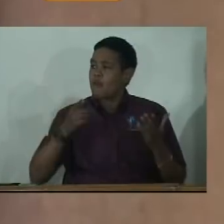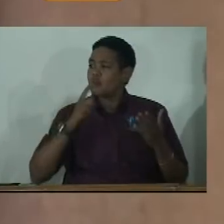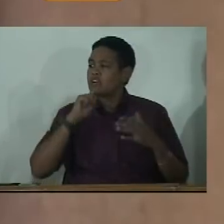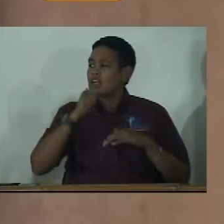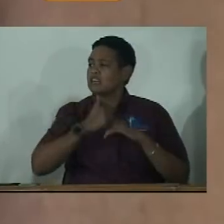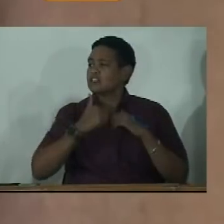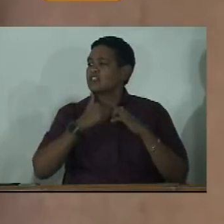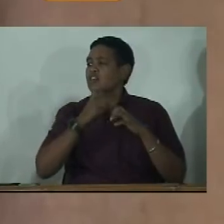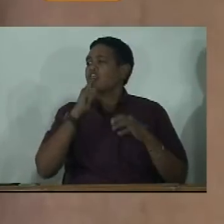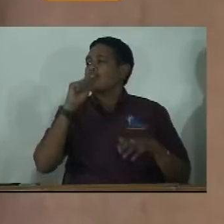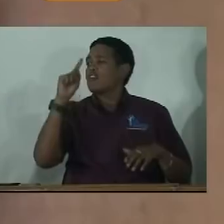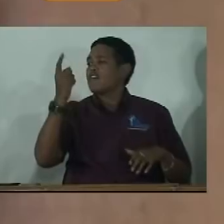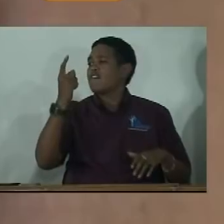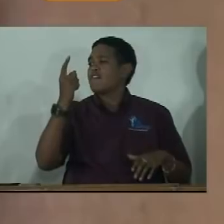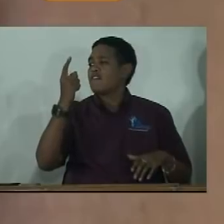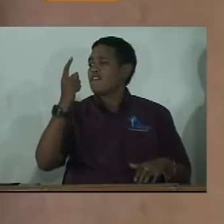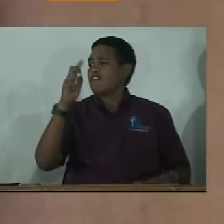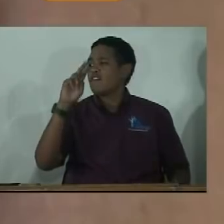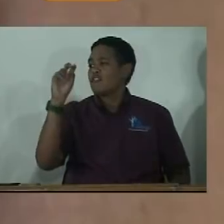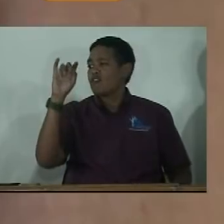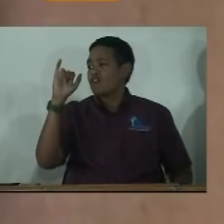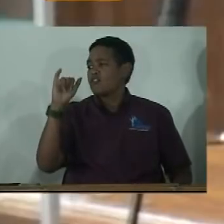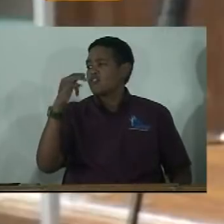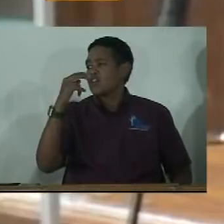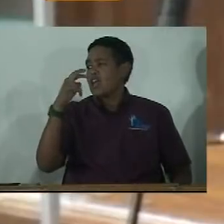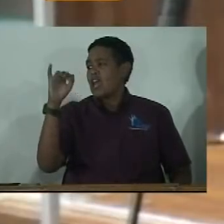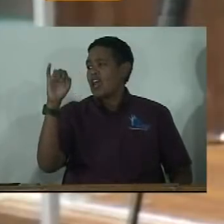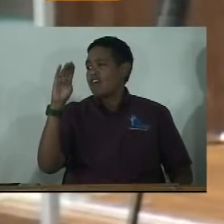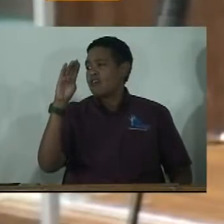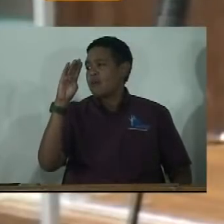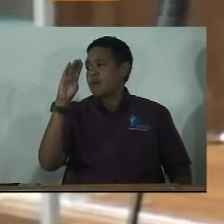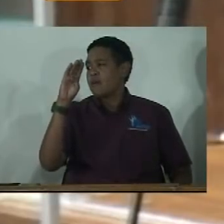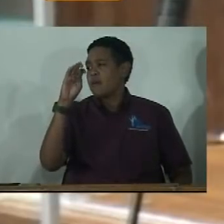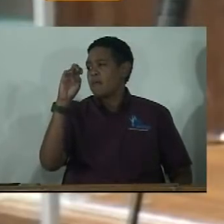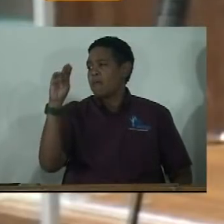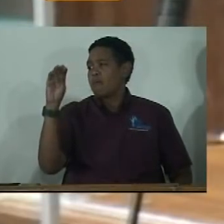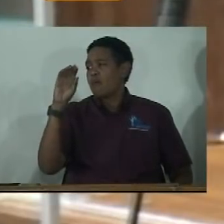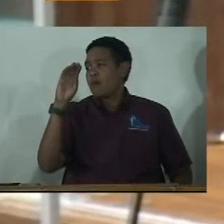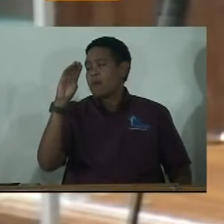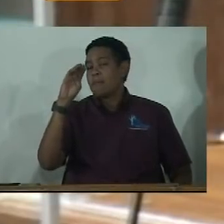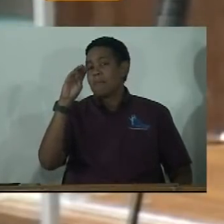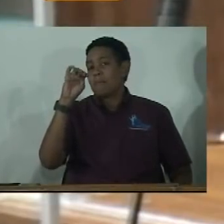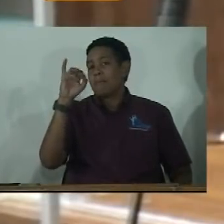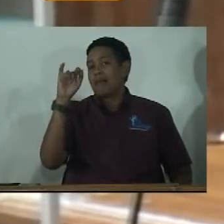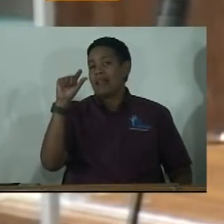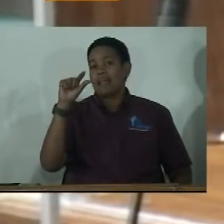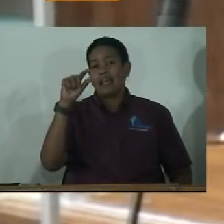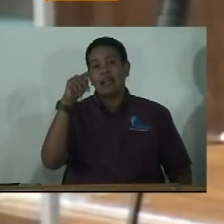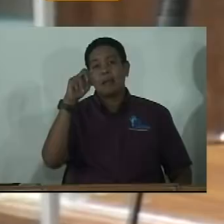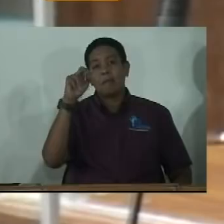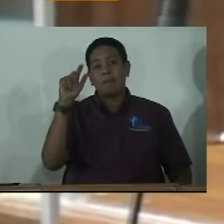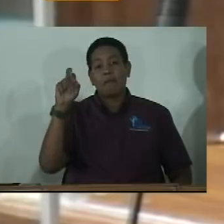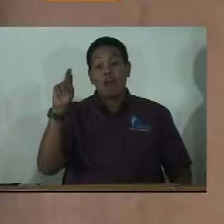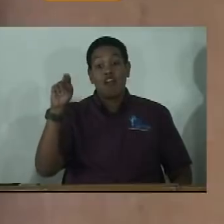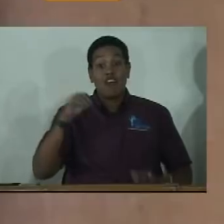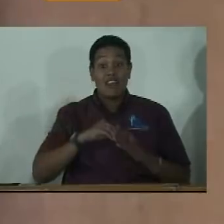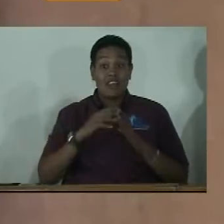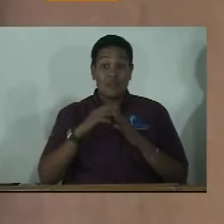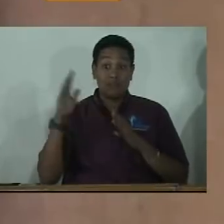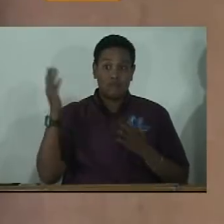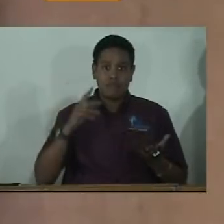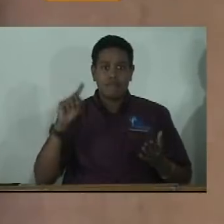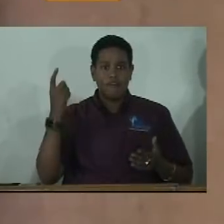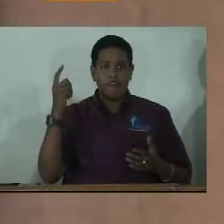the first rotary herringbone milking parlor in the Americas. It was very high-tech at the time. It